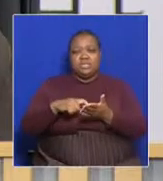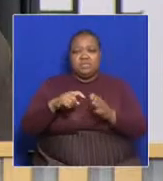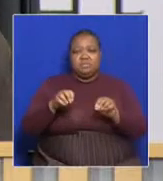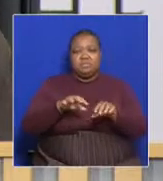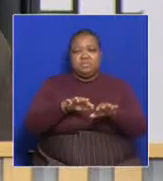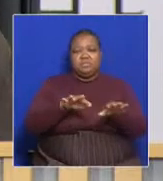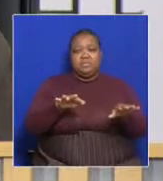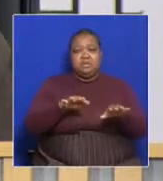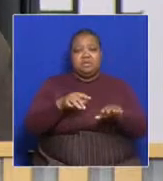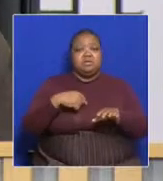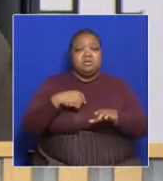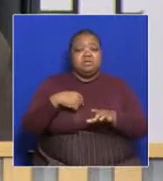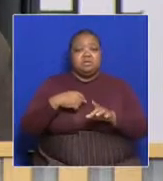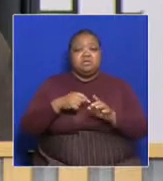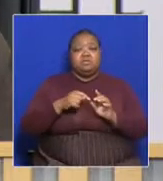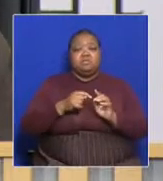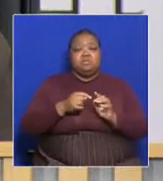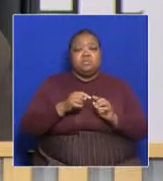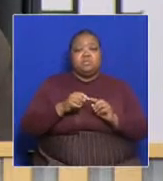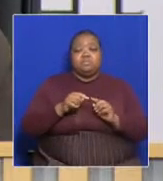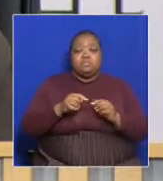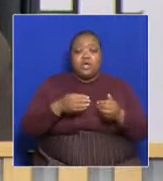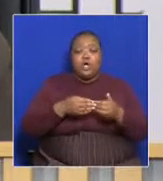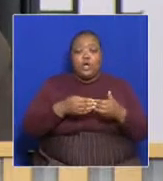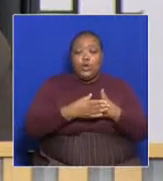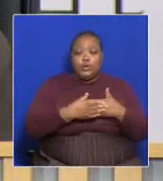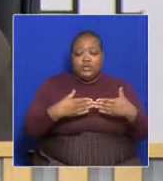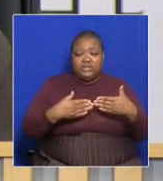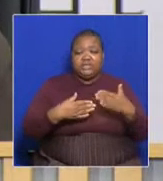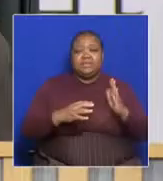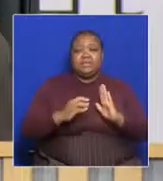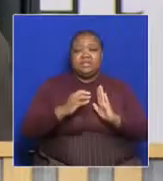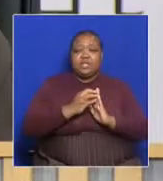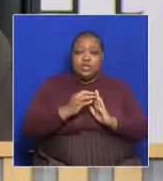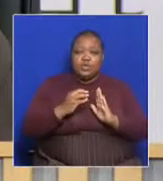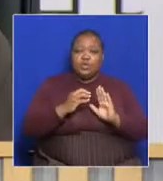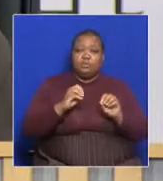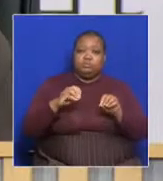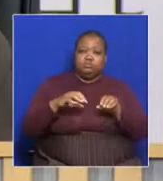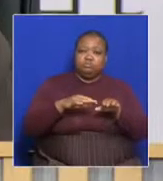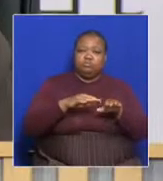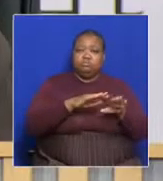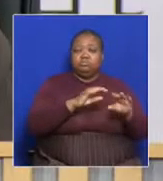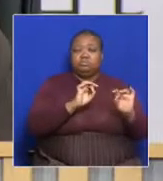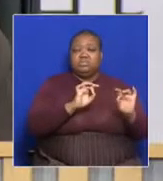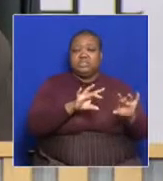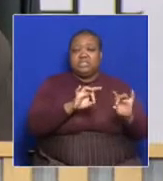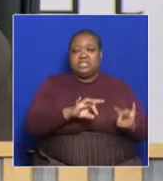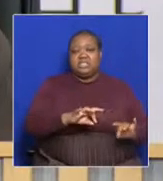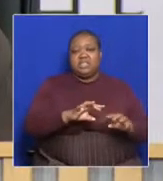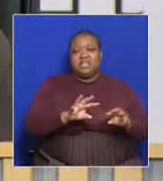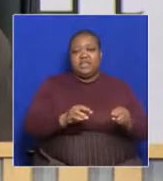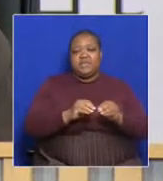of concealment, the logo on the drugs, everything regarding the modus operandi, the description. So with